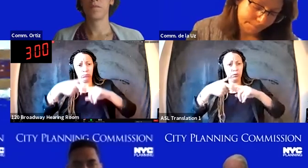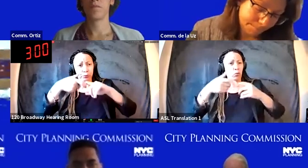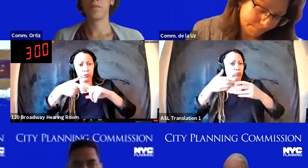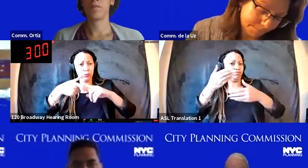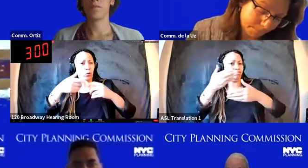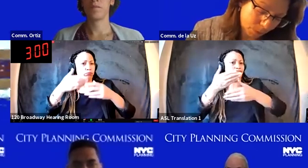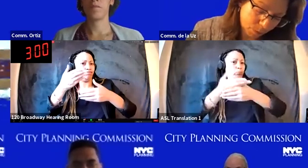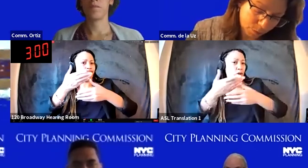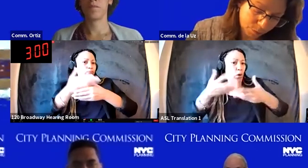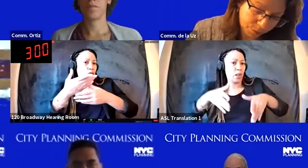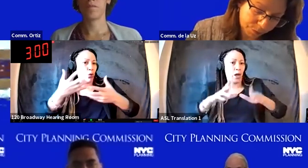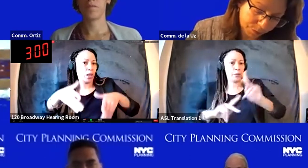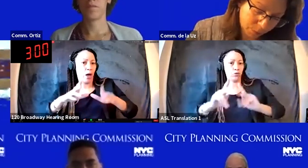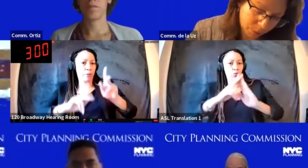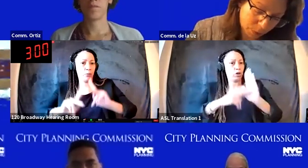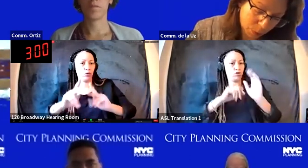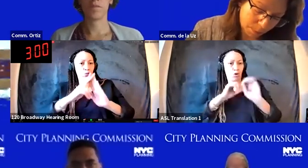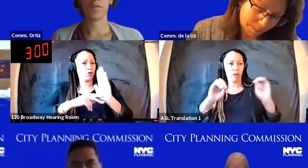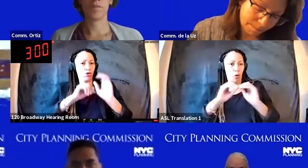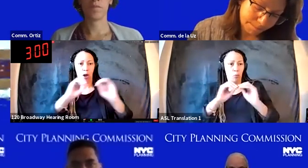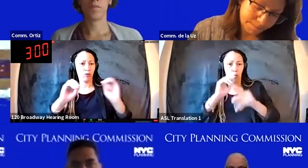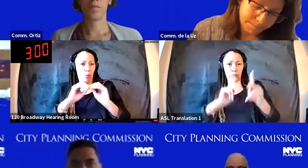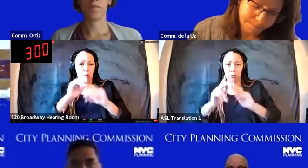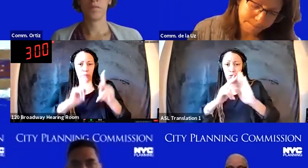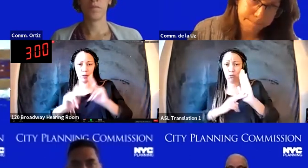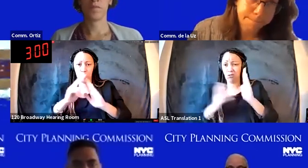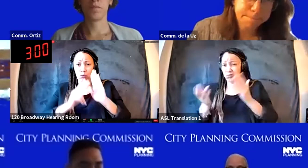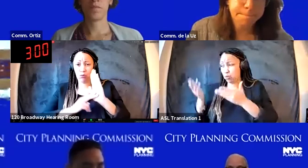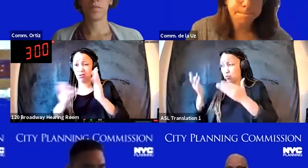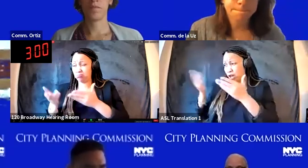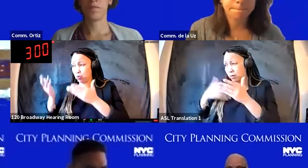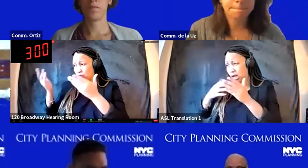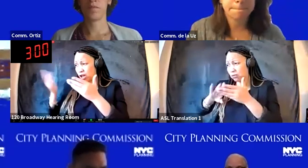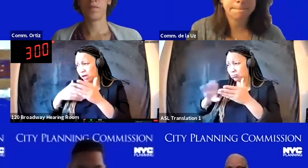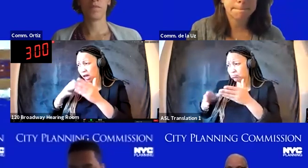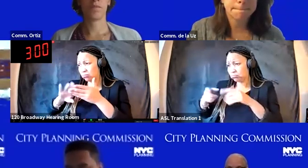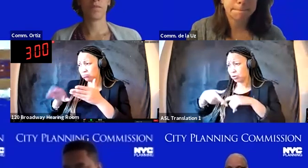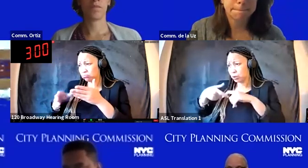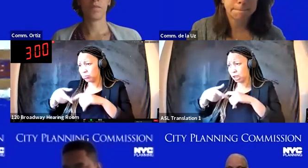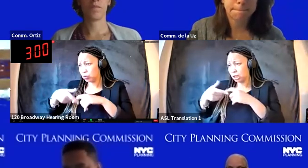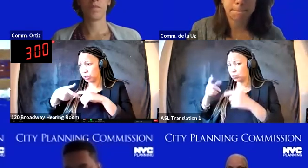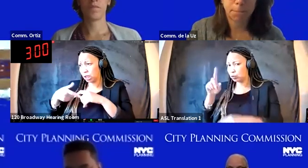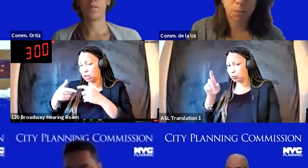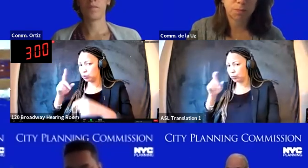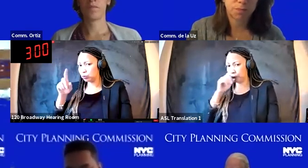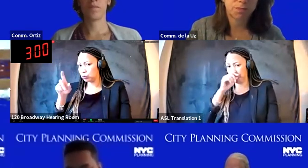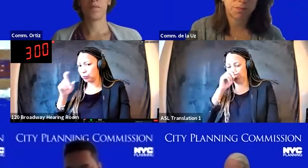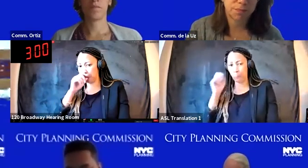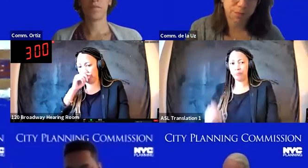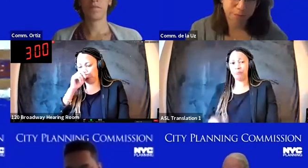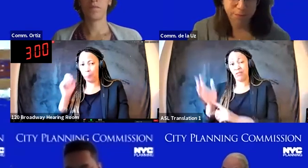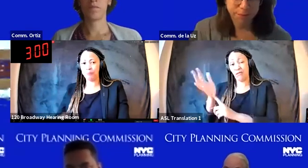have anyone else registered for this item. What would you recommend as a recess? We could do